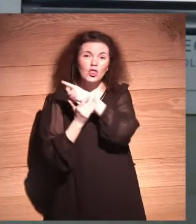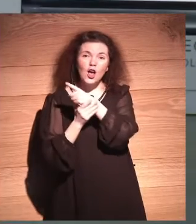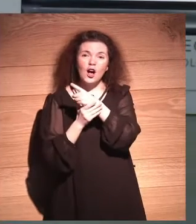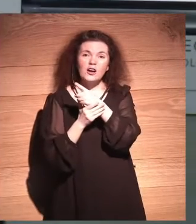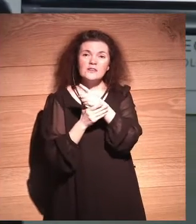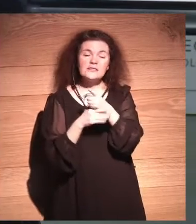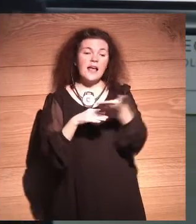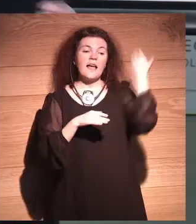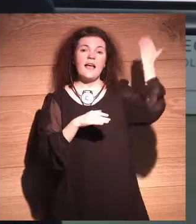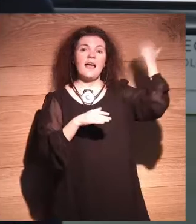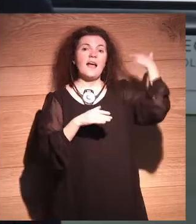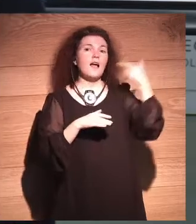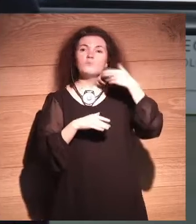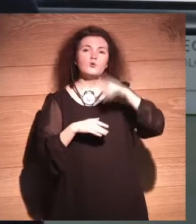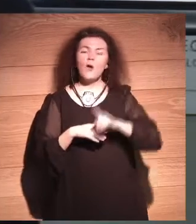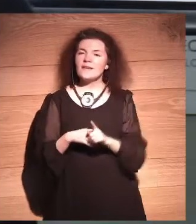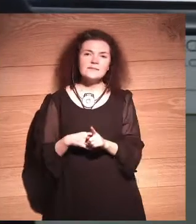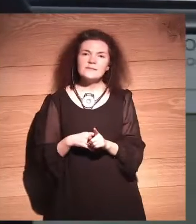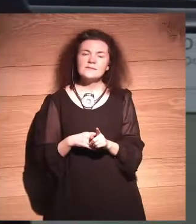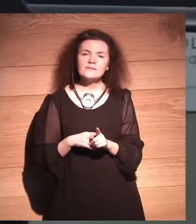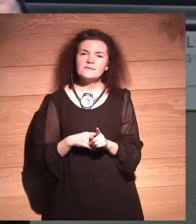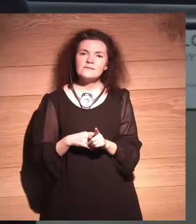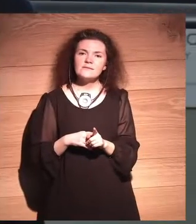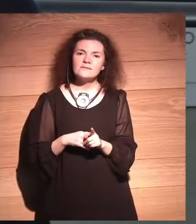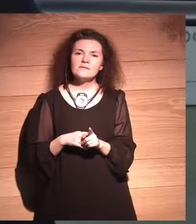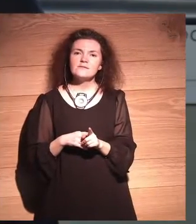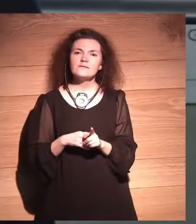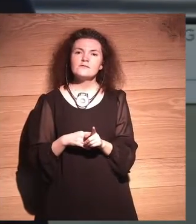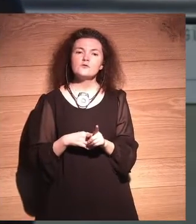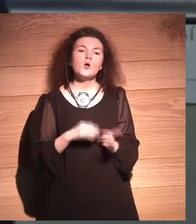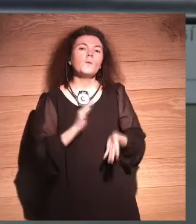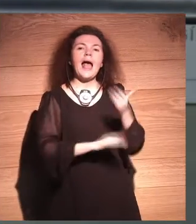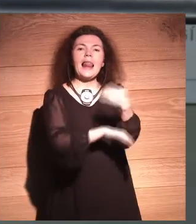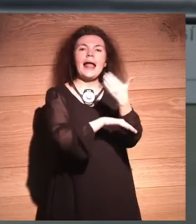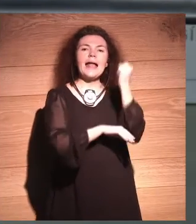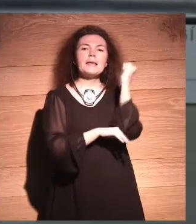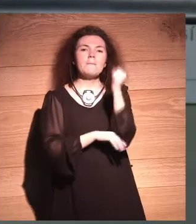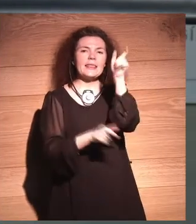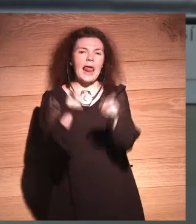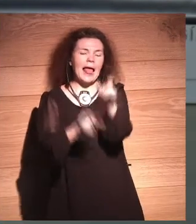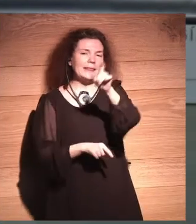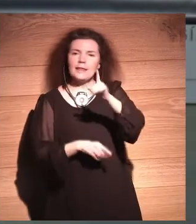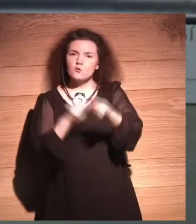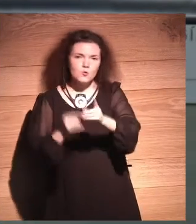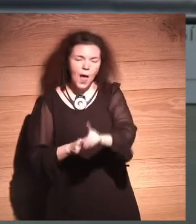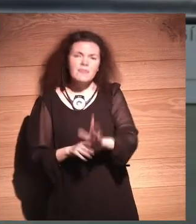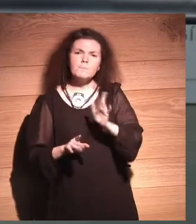not about tanks in the street and shooting at citizens, but this is about, and I think we must take this very